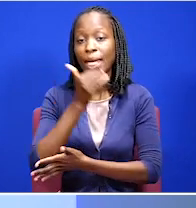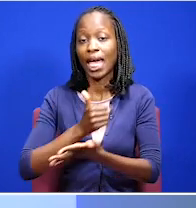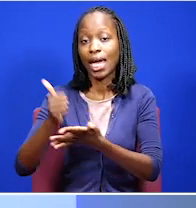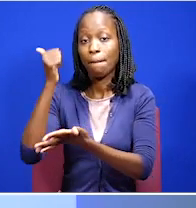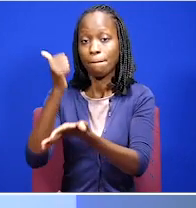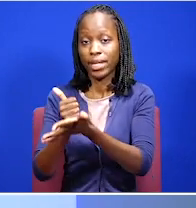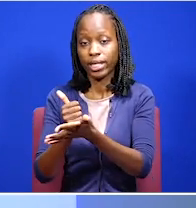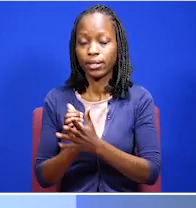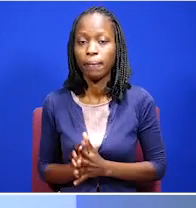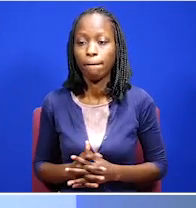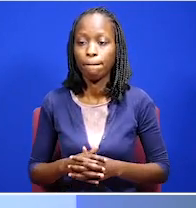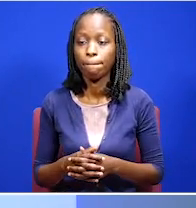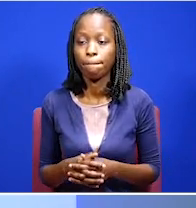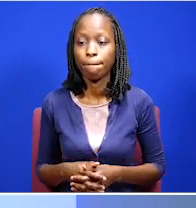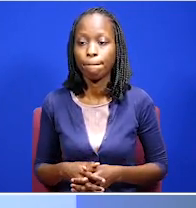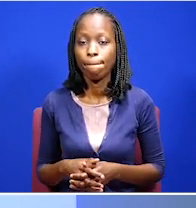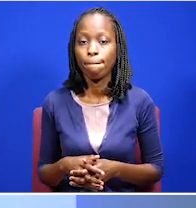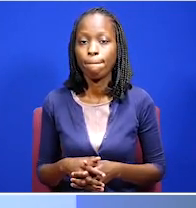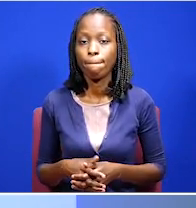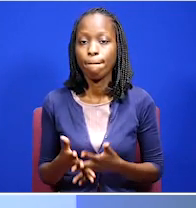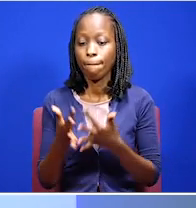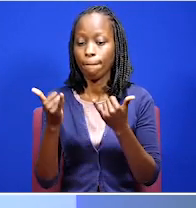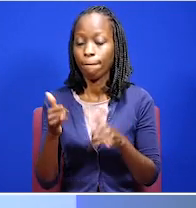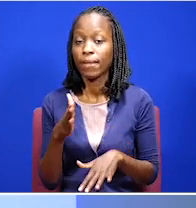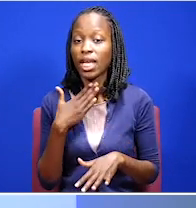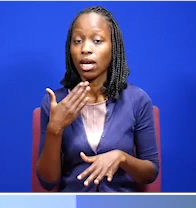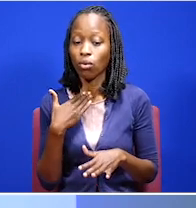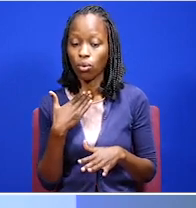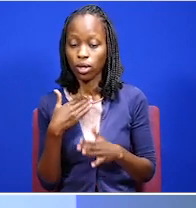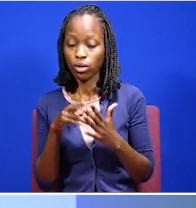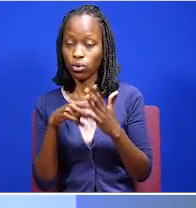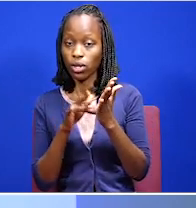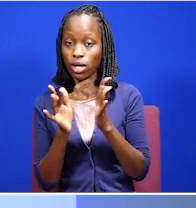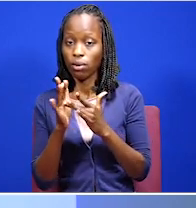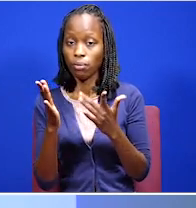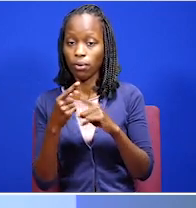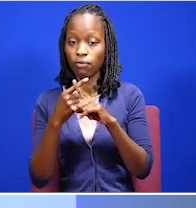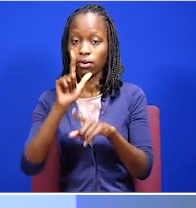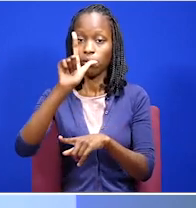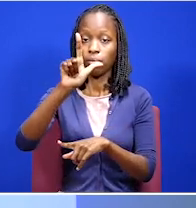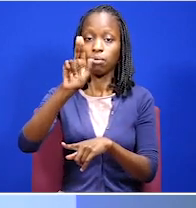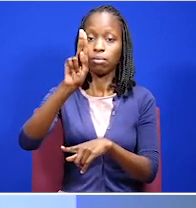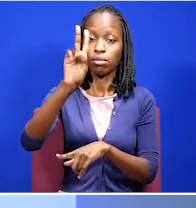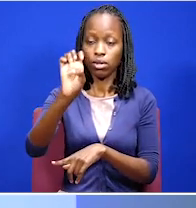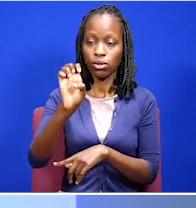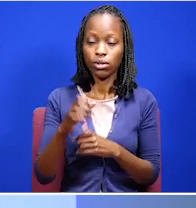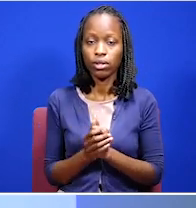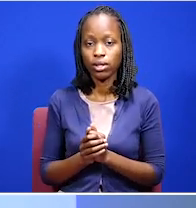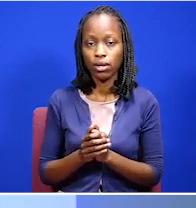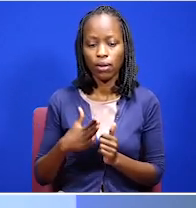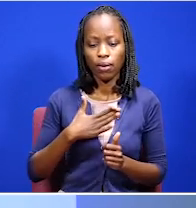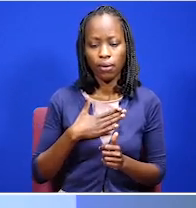a big amen. I would like to begin by reading from the book of Luke.